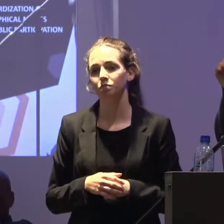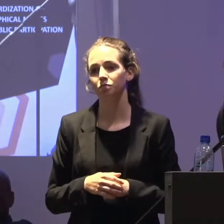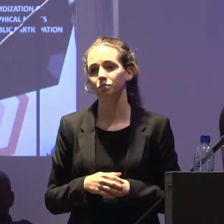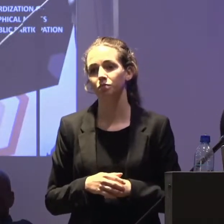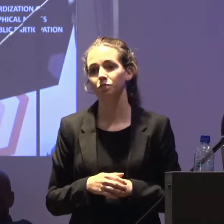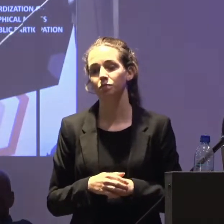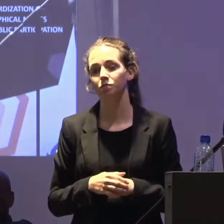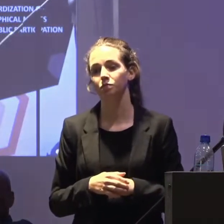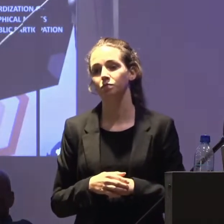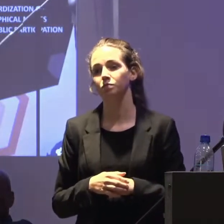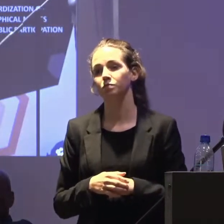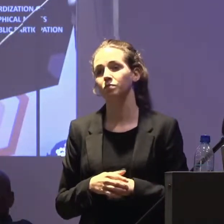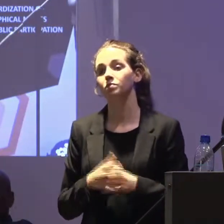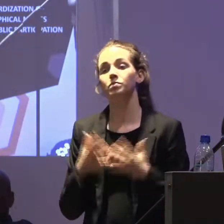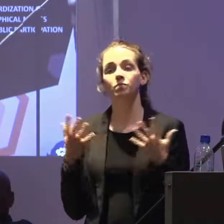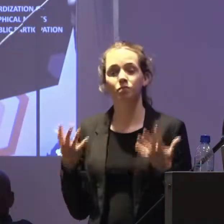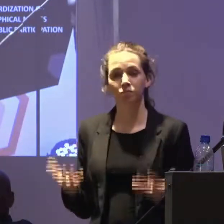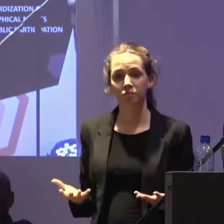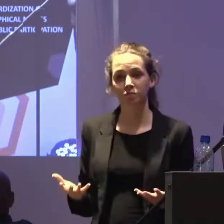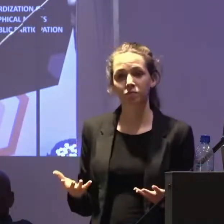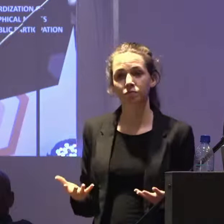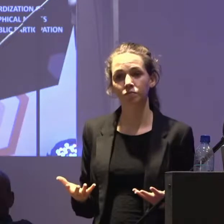it will be